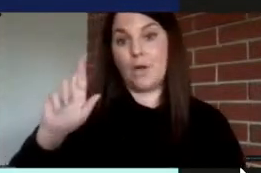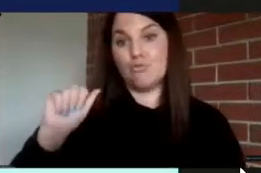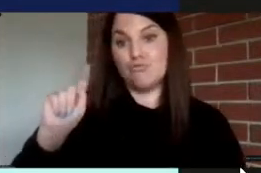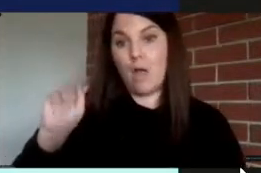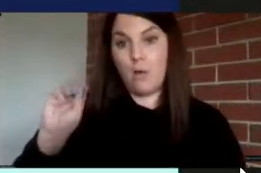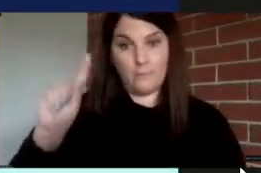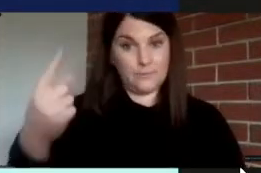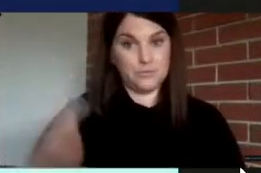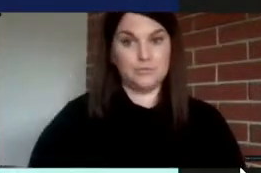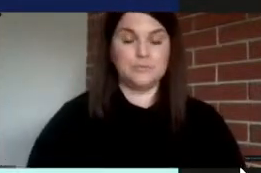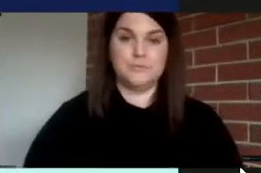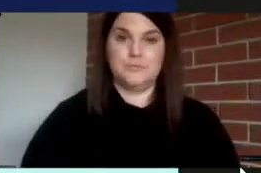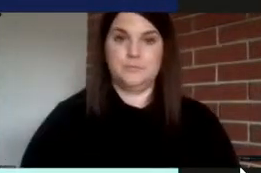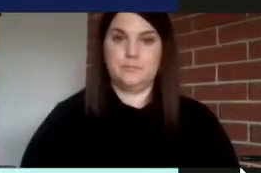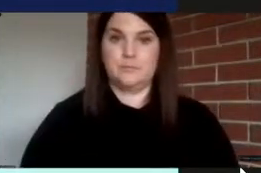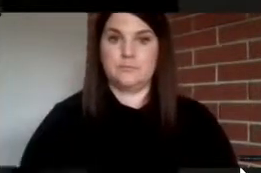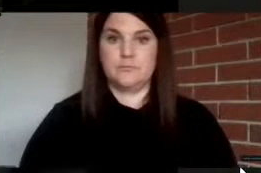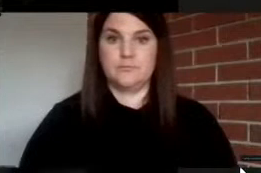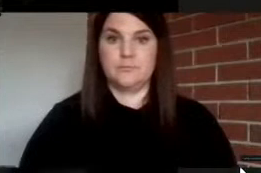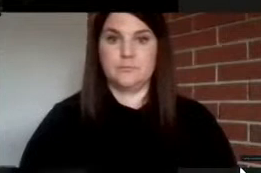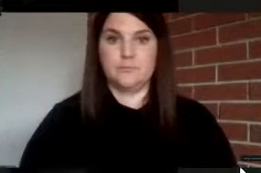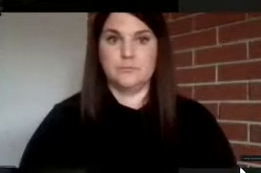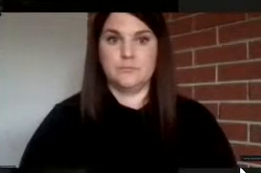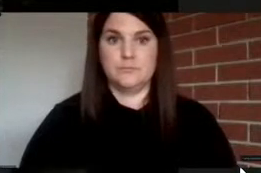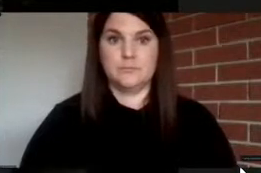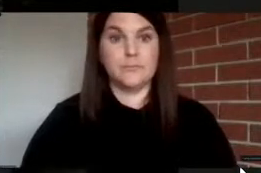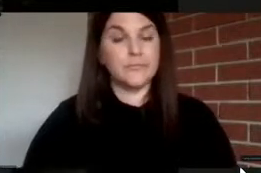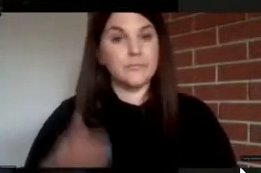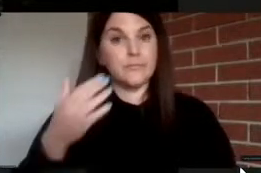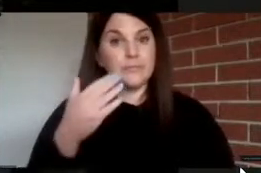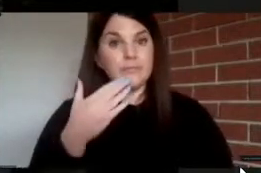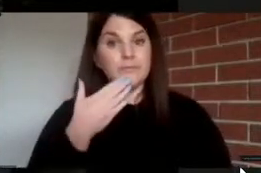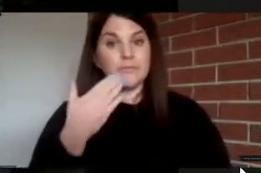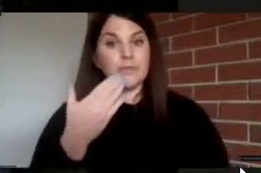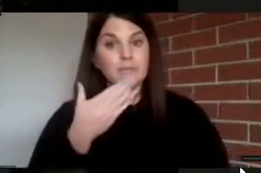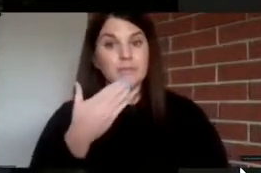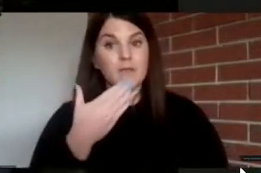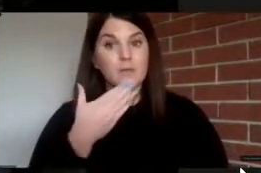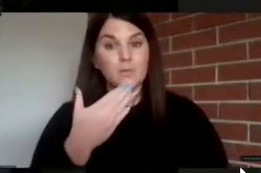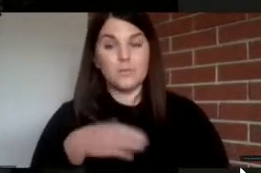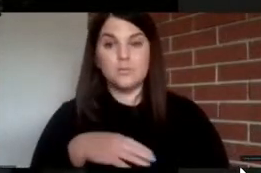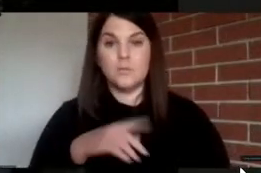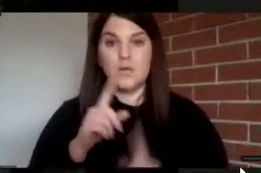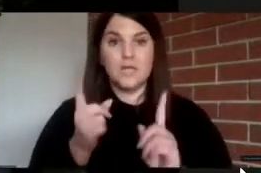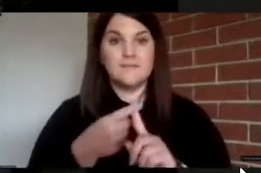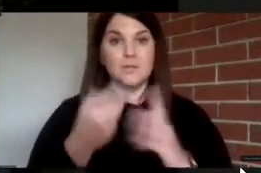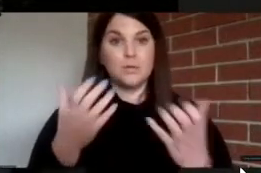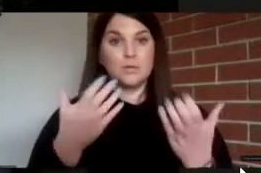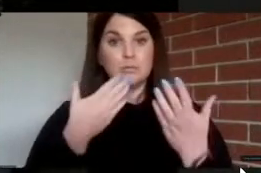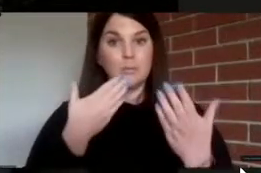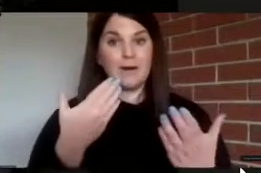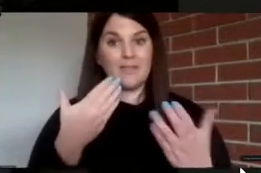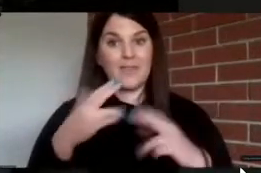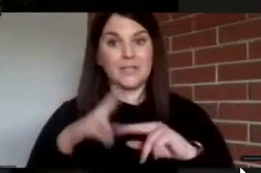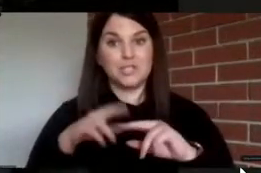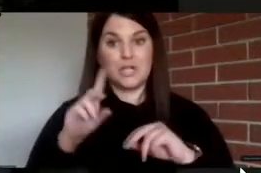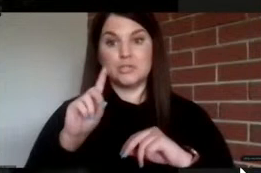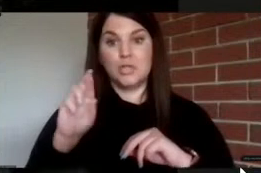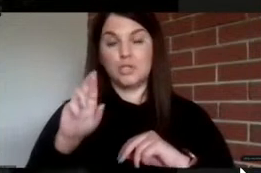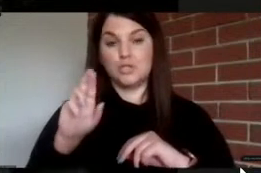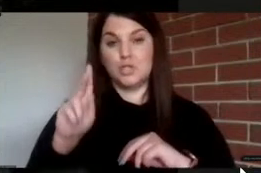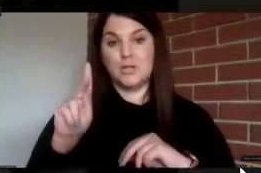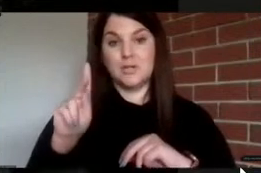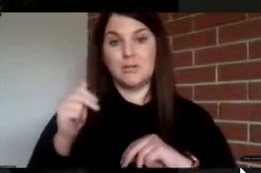Venters, please. Yeah, thank you. First, I just want to thank our chair, Dr. Khaldun, for